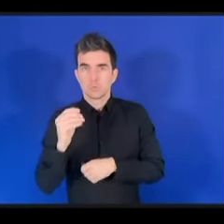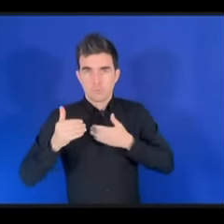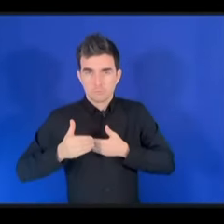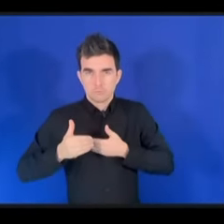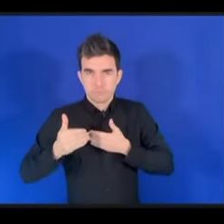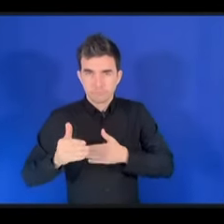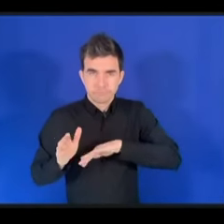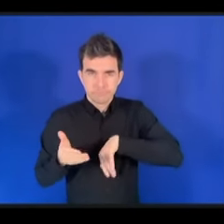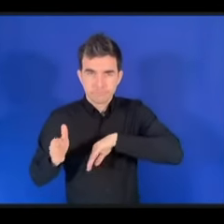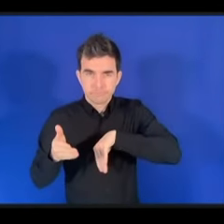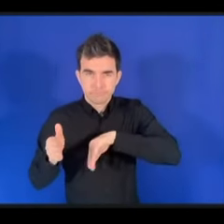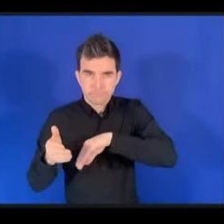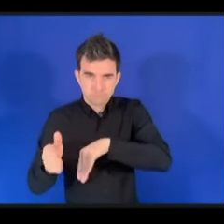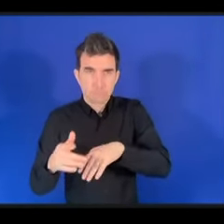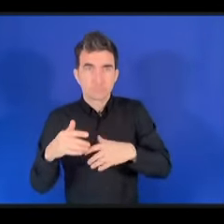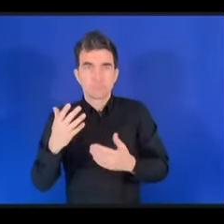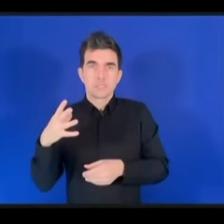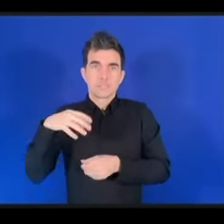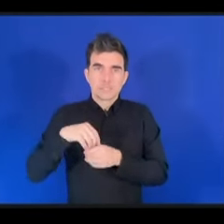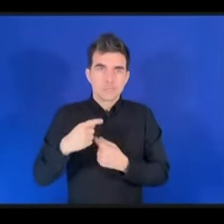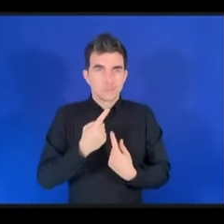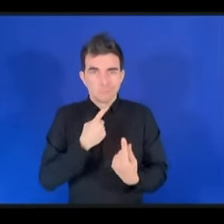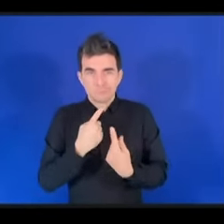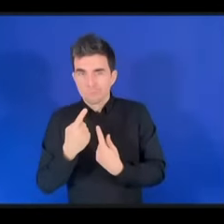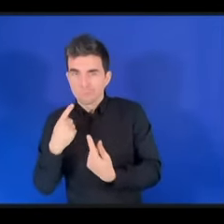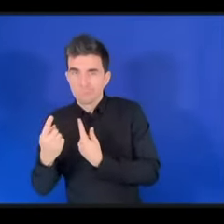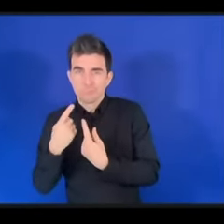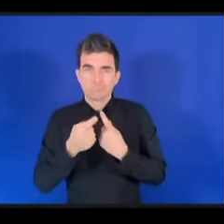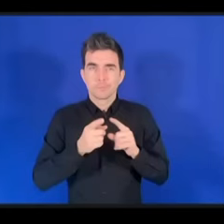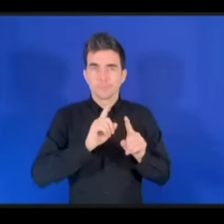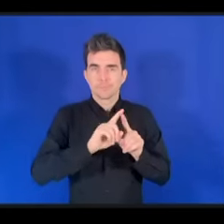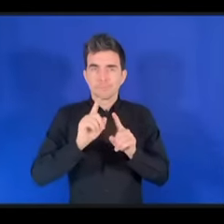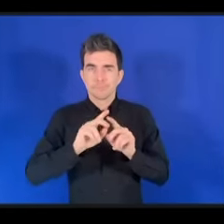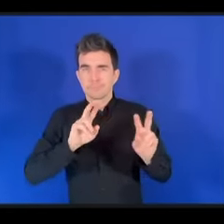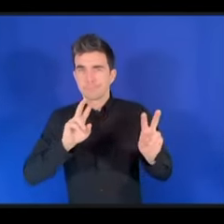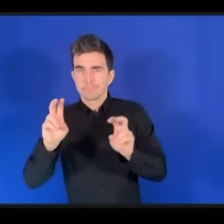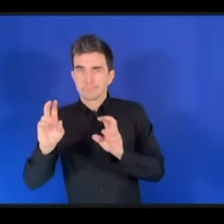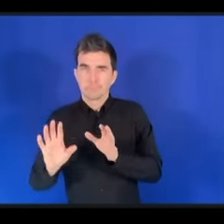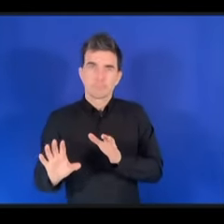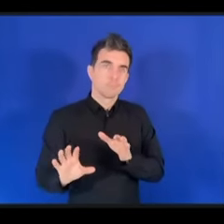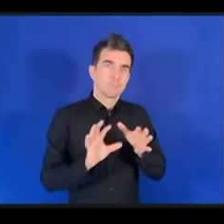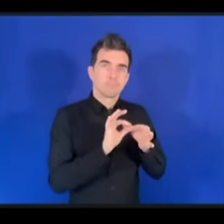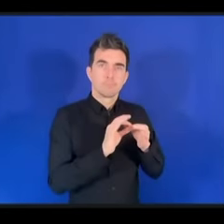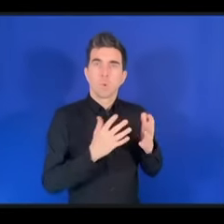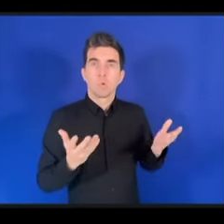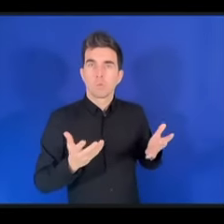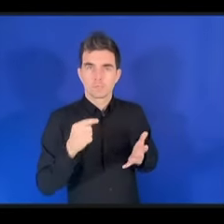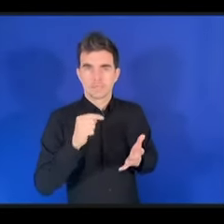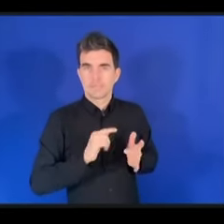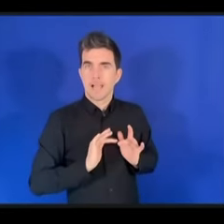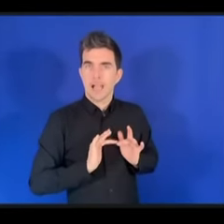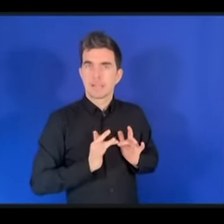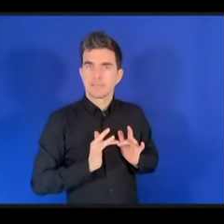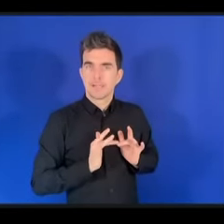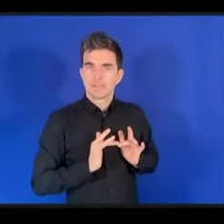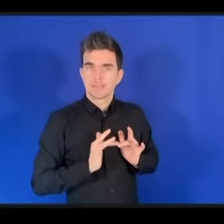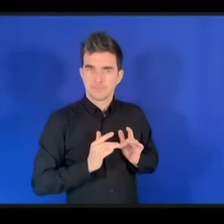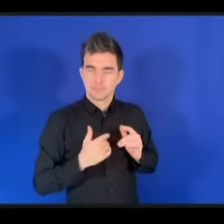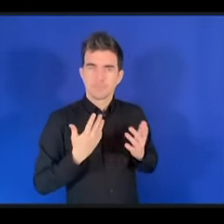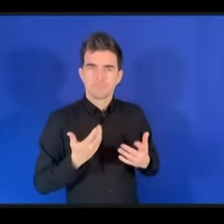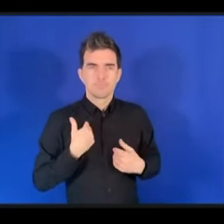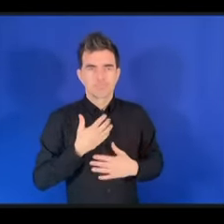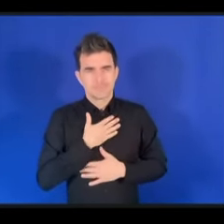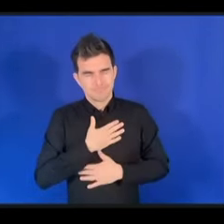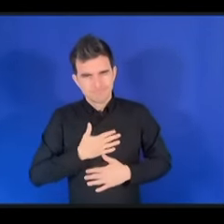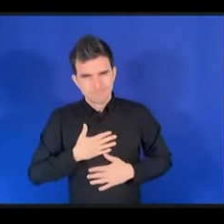I am very grateful for that to have happened. I trust many of you enjoyed meeting